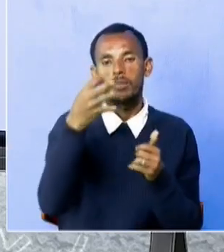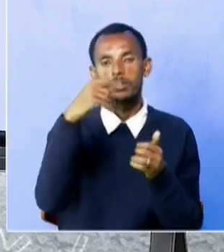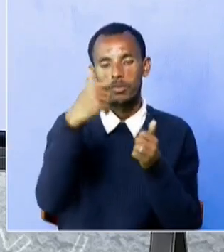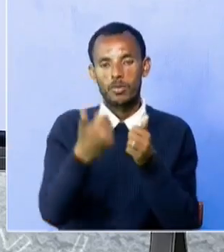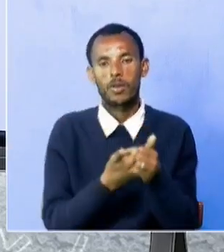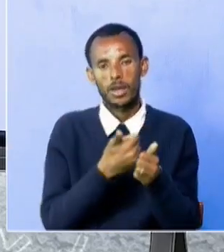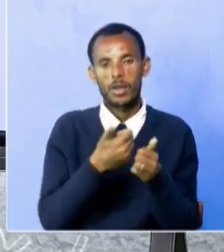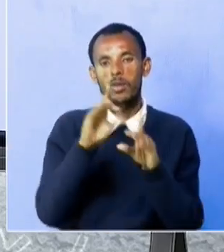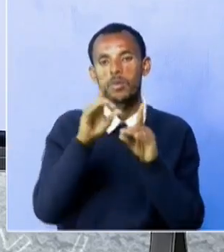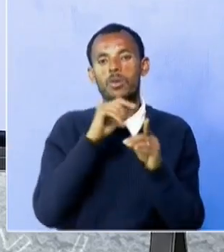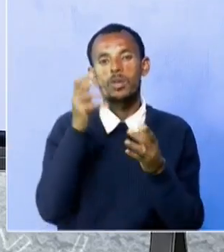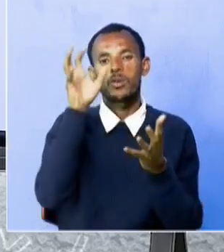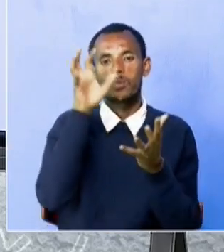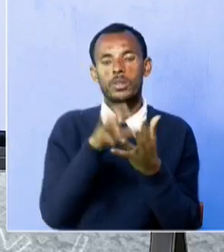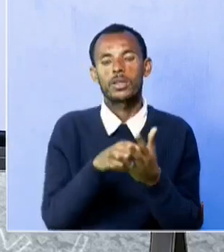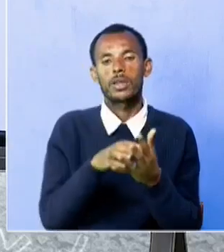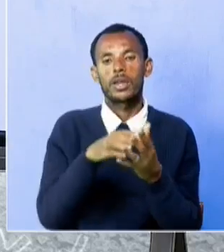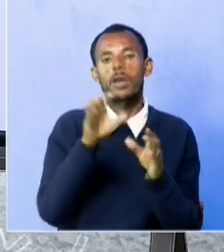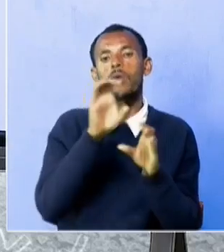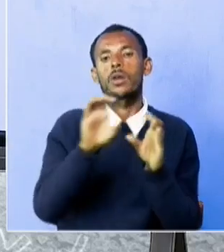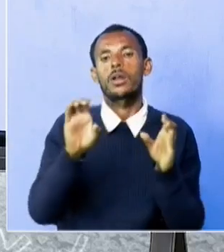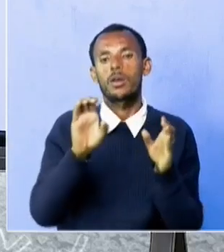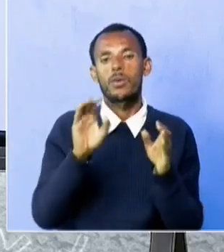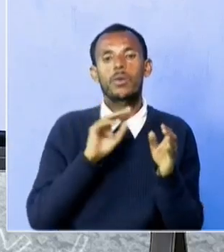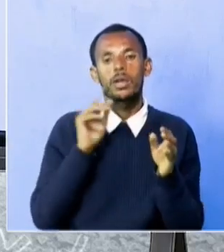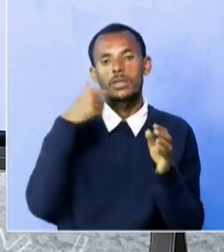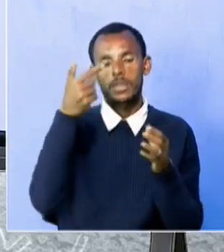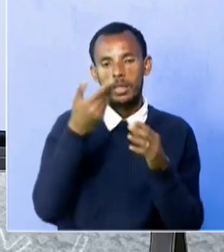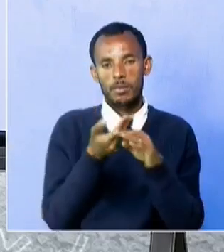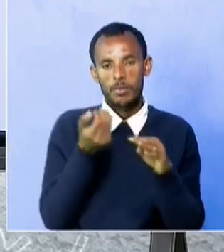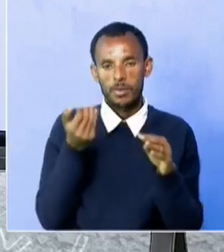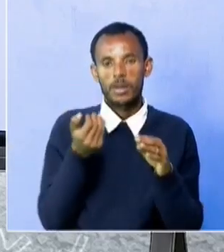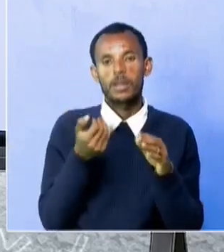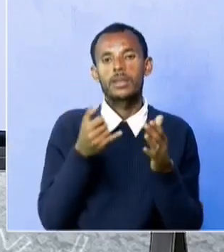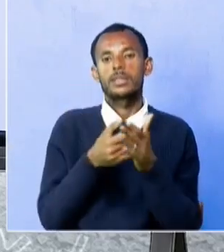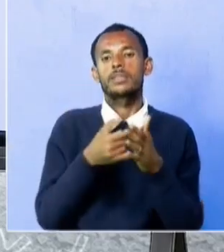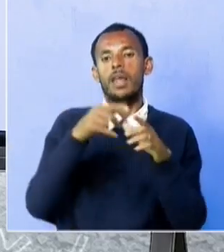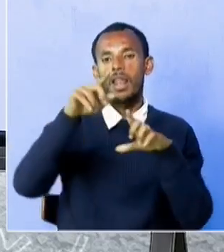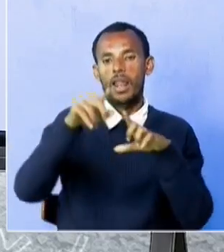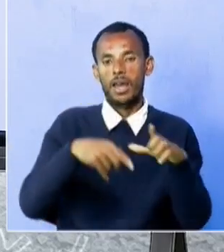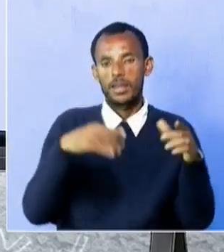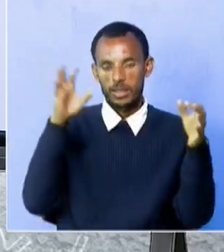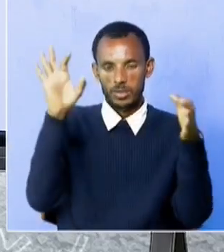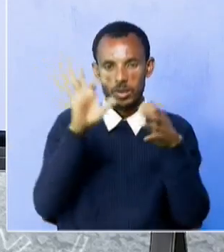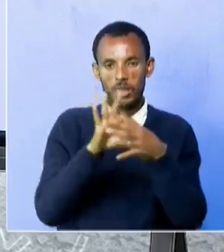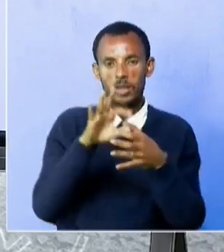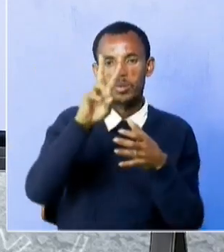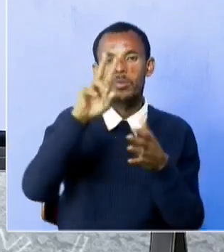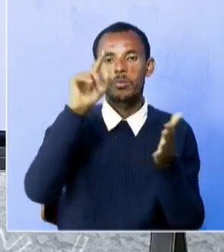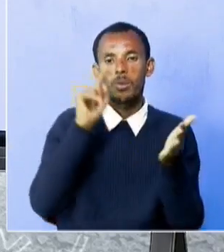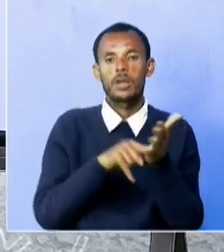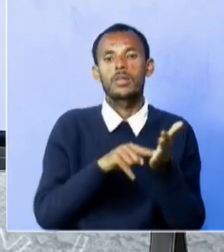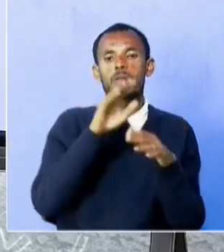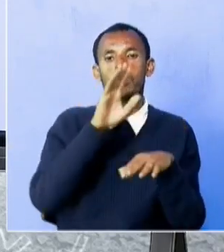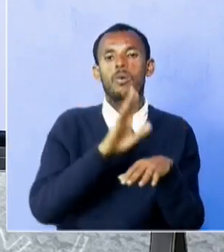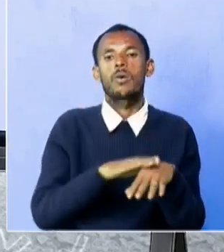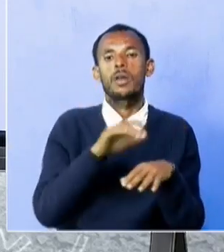a chord. As we have said before, a chord is a line segment joining 2 points on a